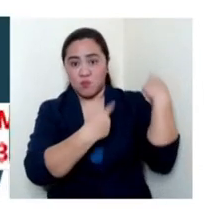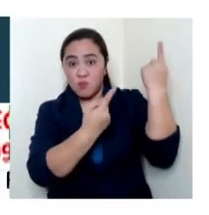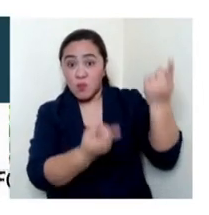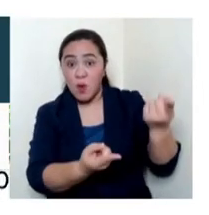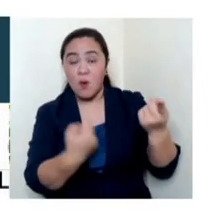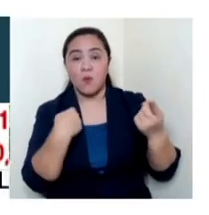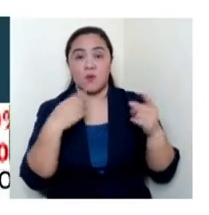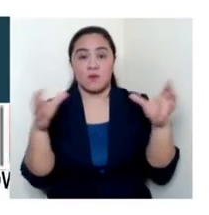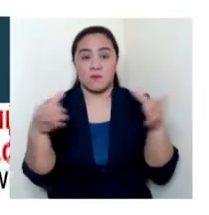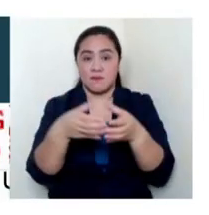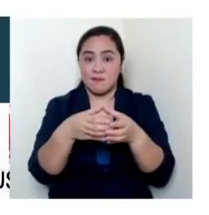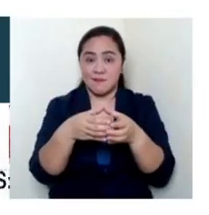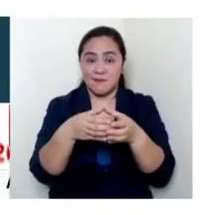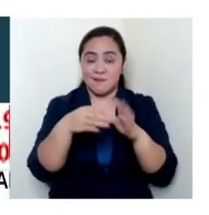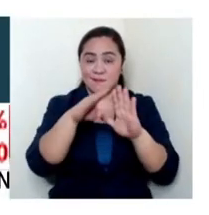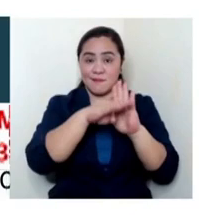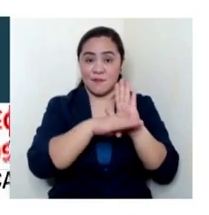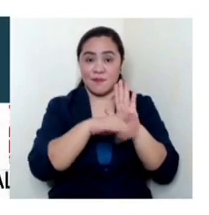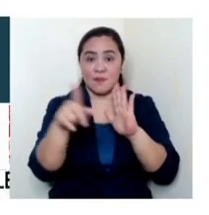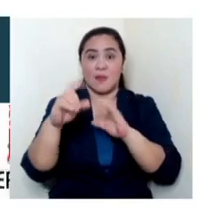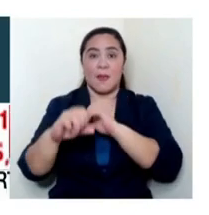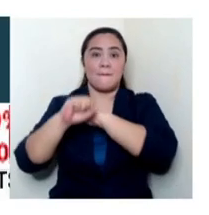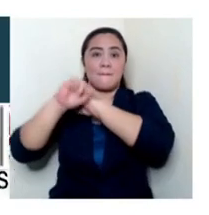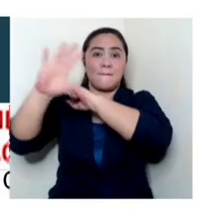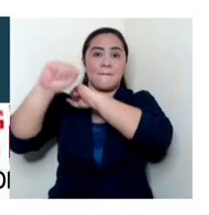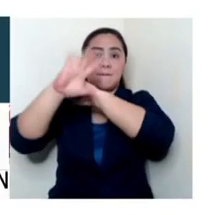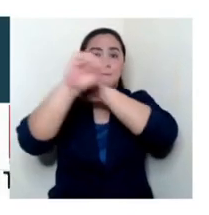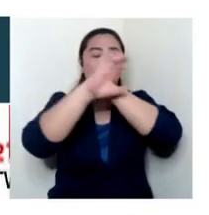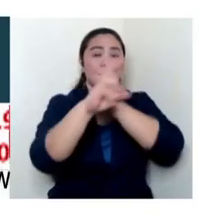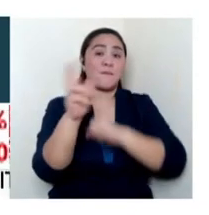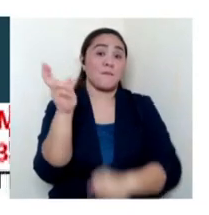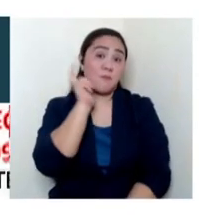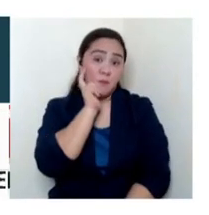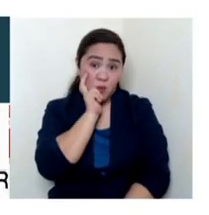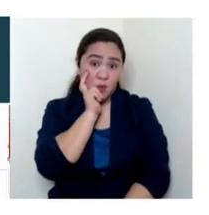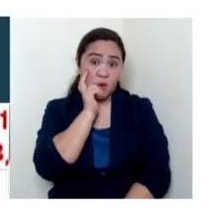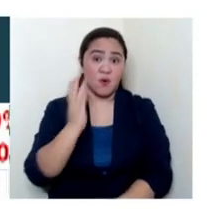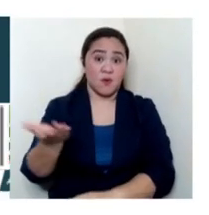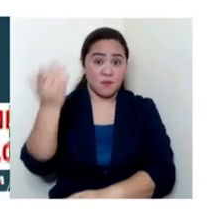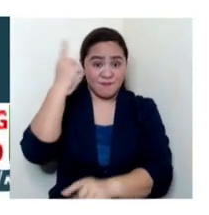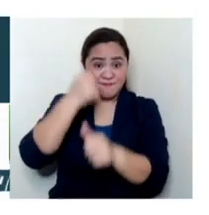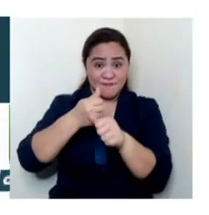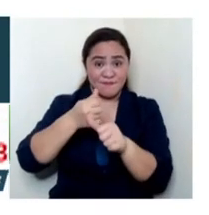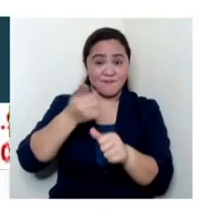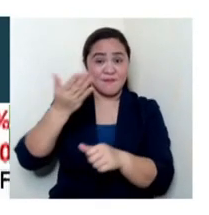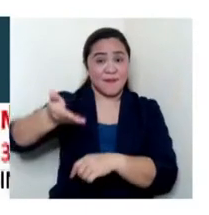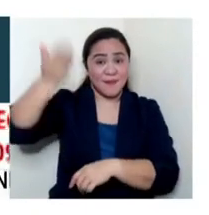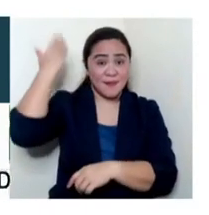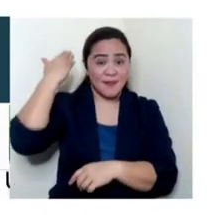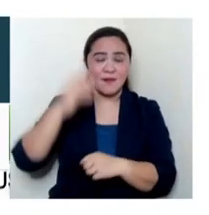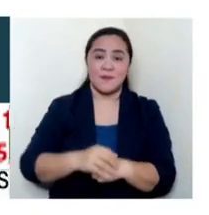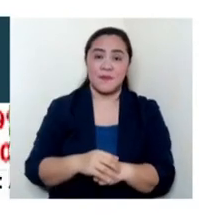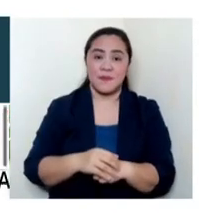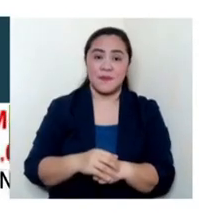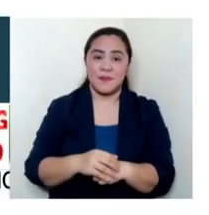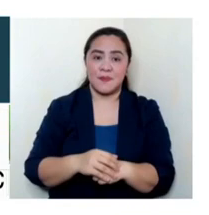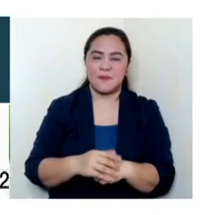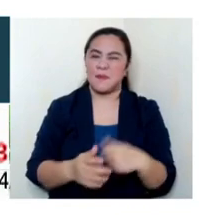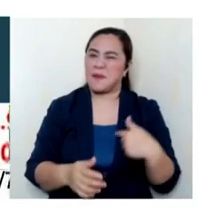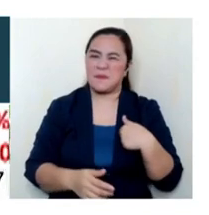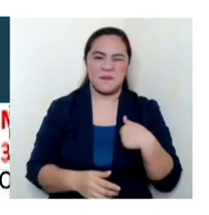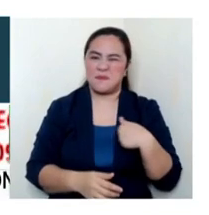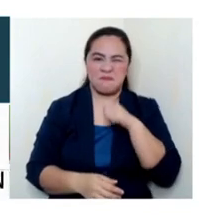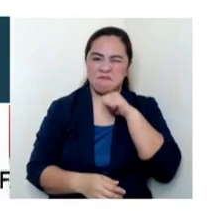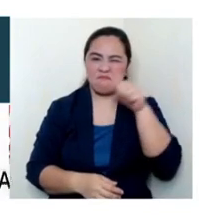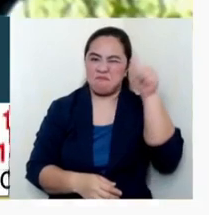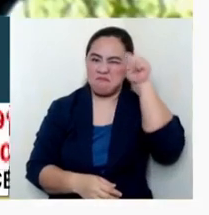they campaigned for President Duterte on the ground. Can you confirm this? I'm not aware. I